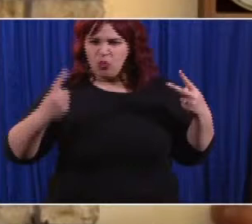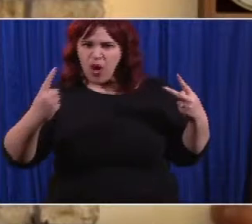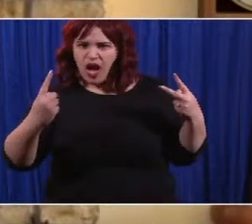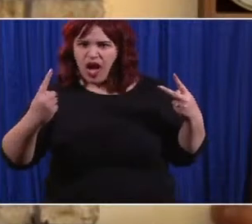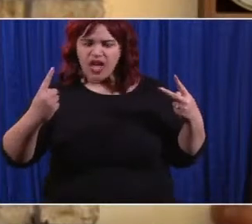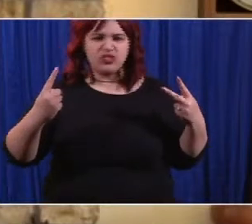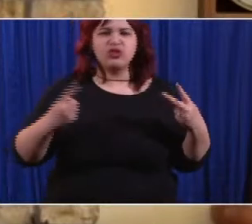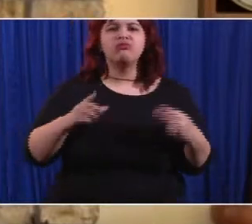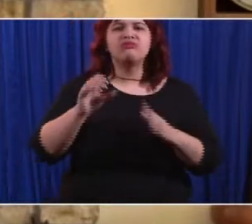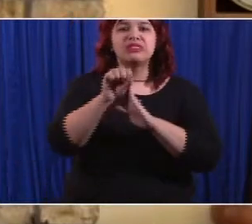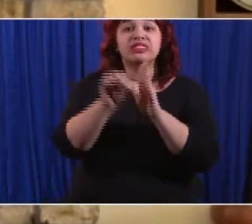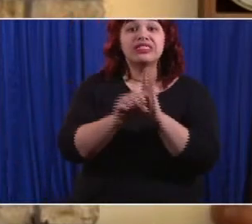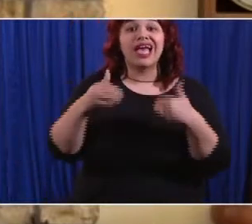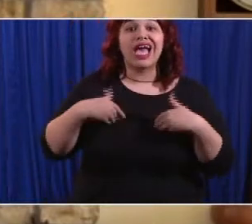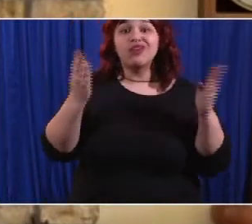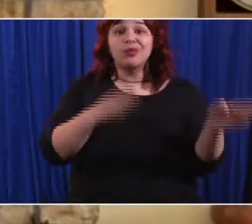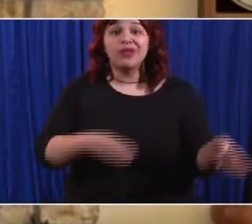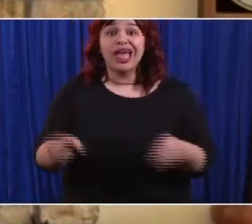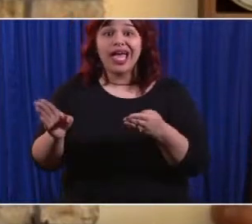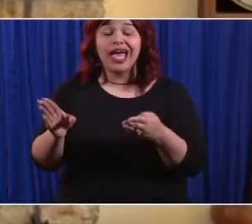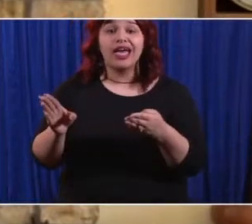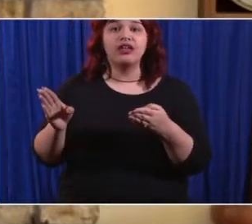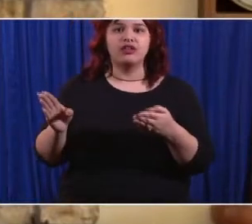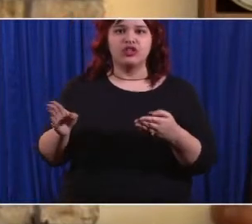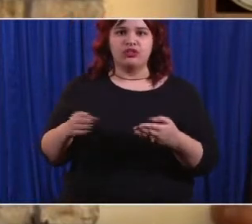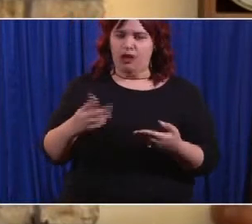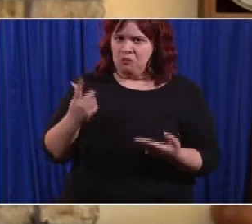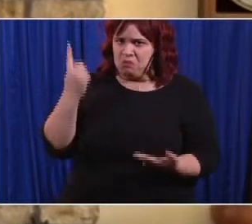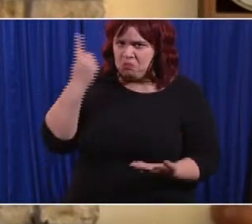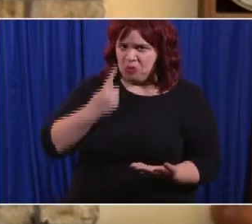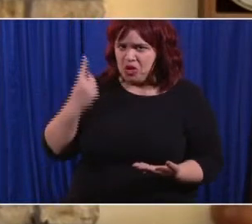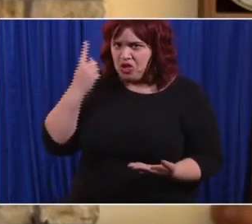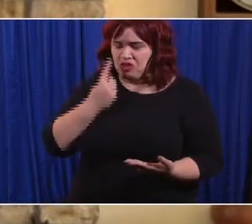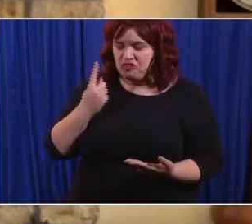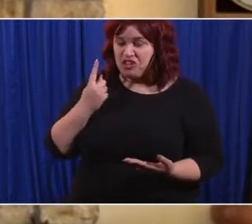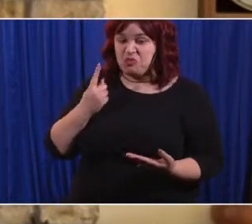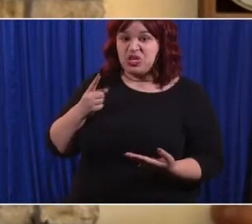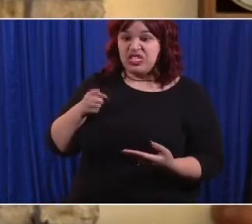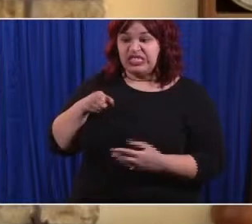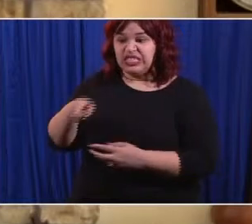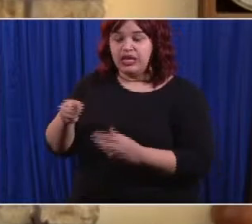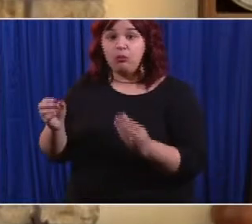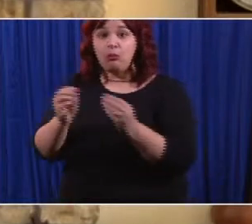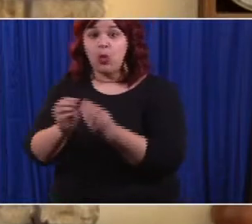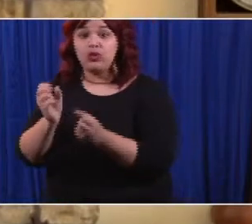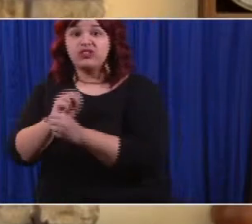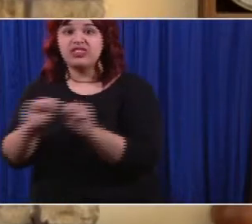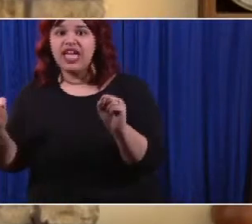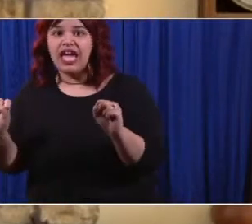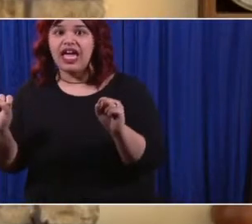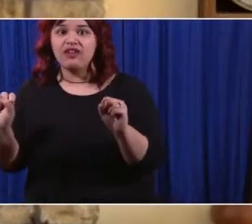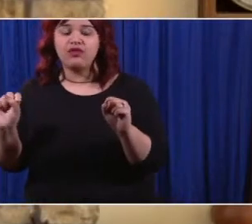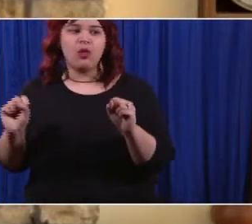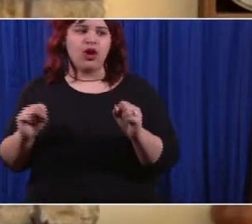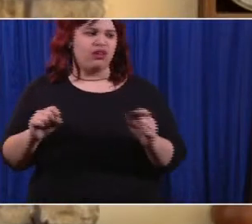here, should they be hesitant about getting that vaccine versus the Moderna or the Pfizer vaccine, especially if they're